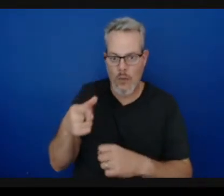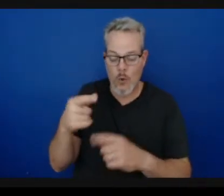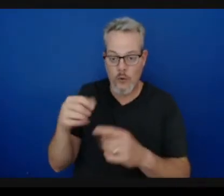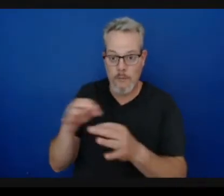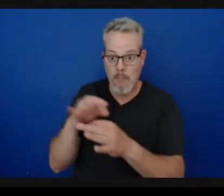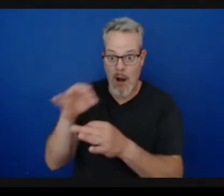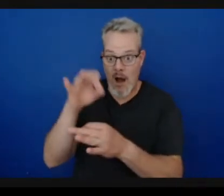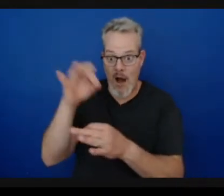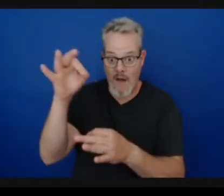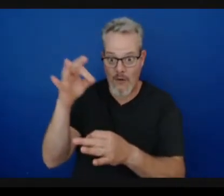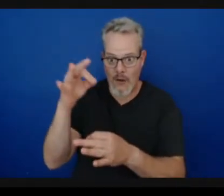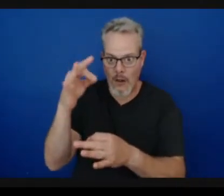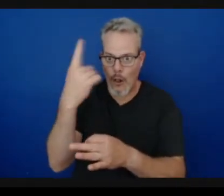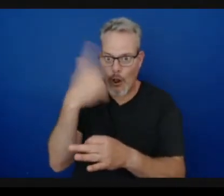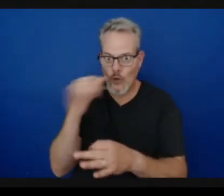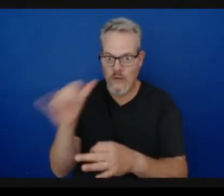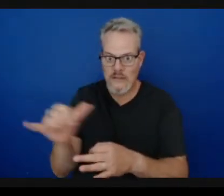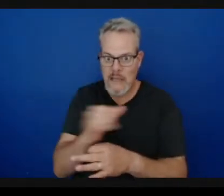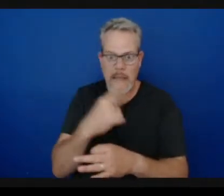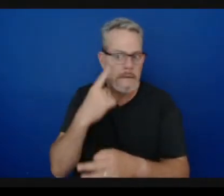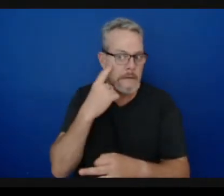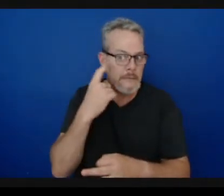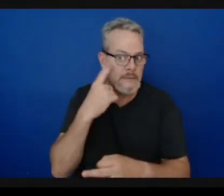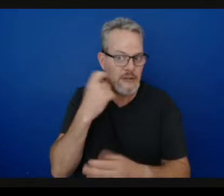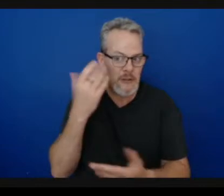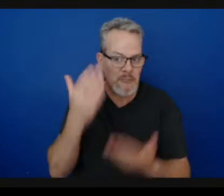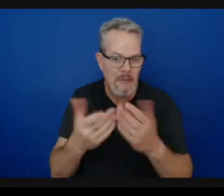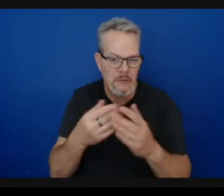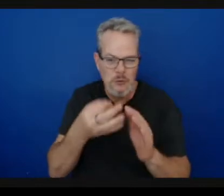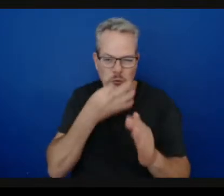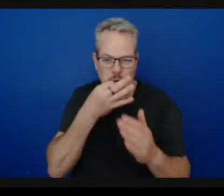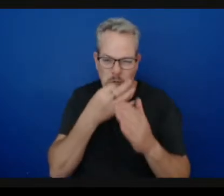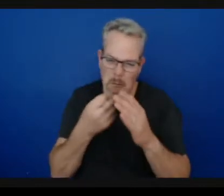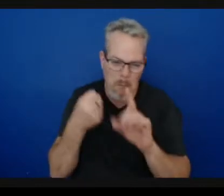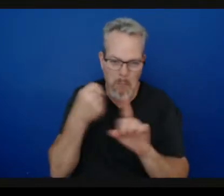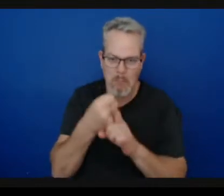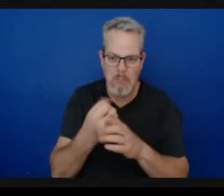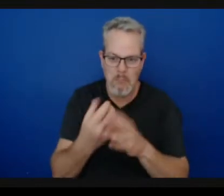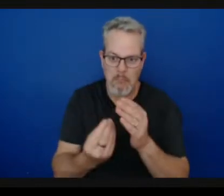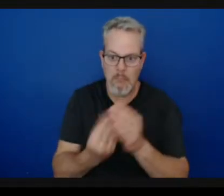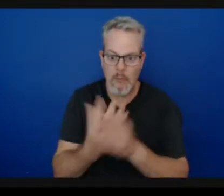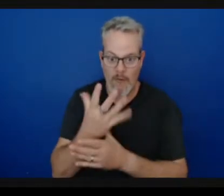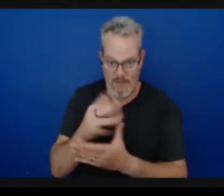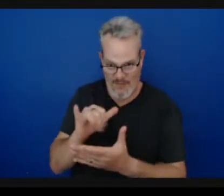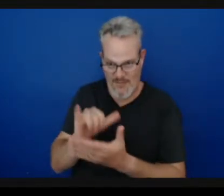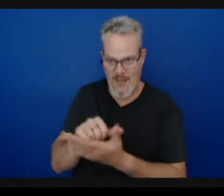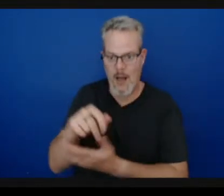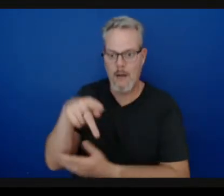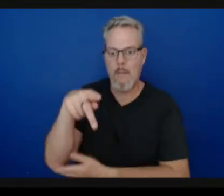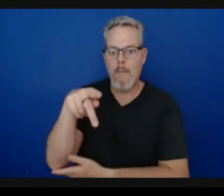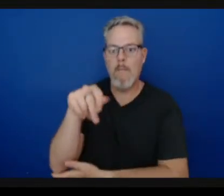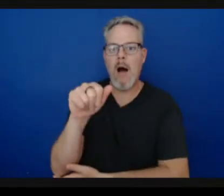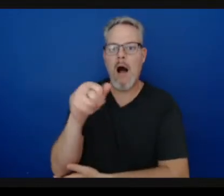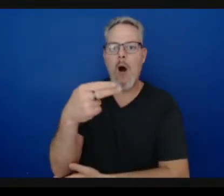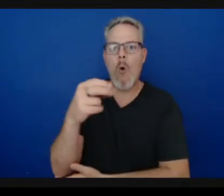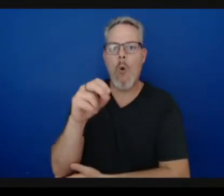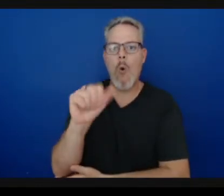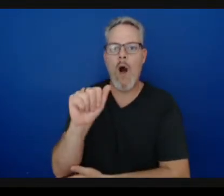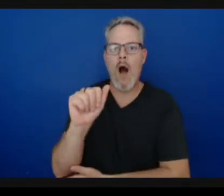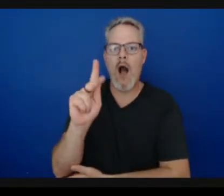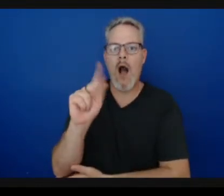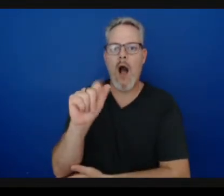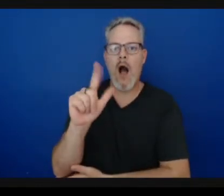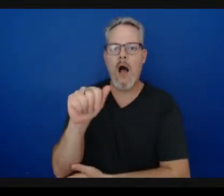it's about to go. And then that's probably the same one. That's the Pahoa Kalapana Road, where the fish are across Right. the road,